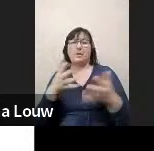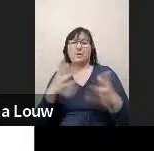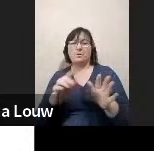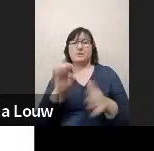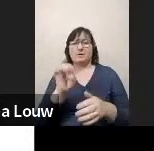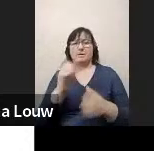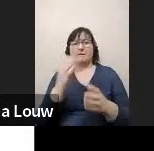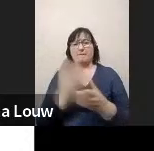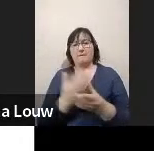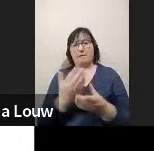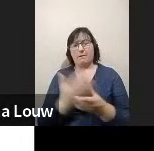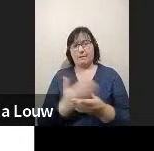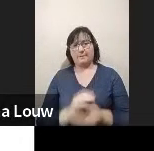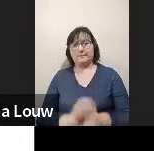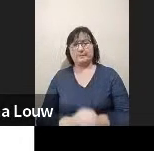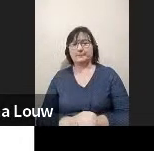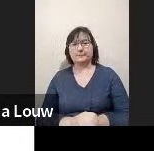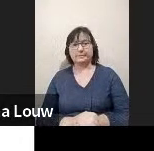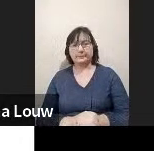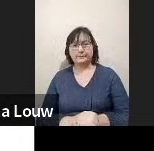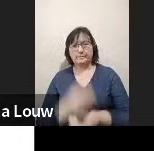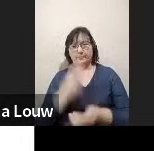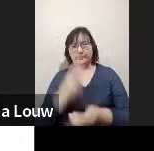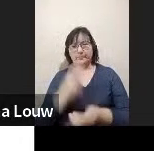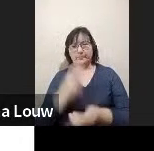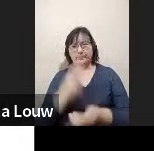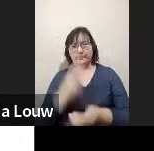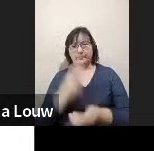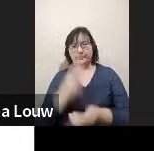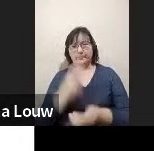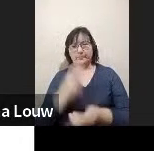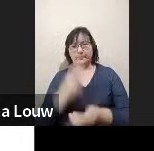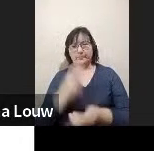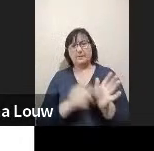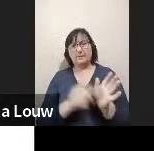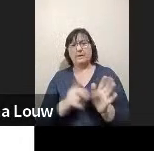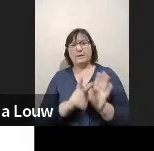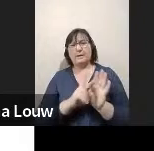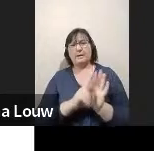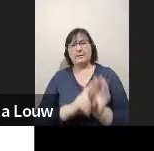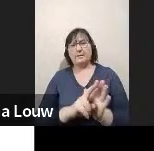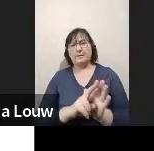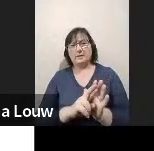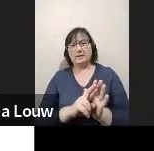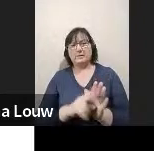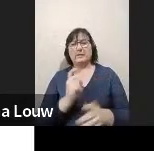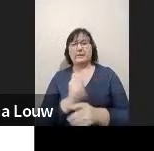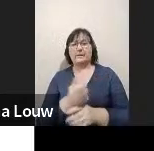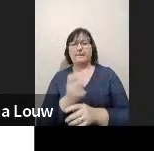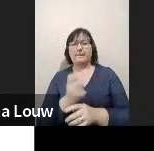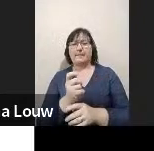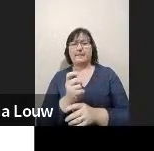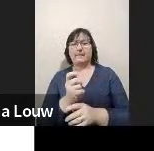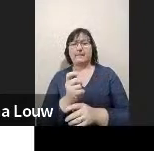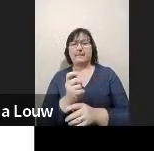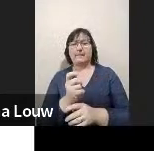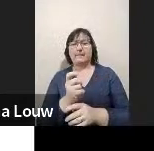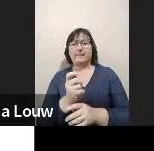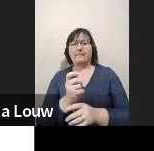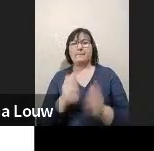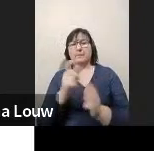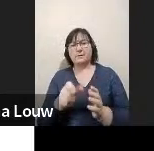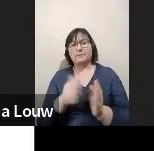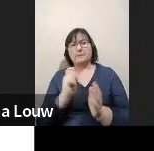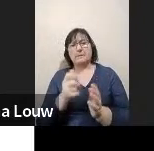we look at legislation pertaining to a representative taxpayer, okay, and would in line with the